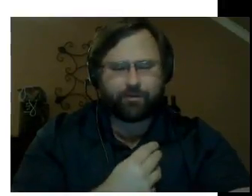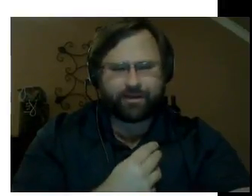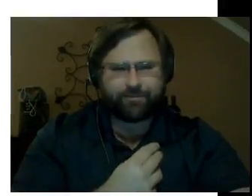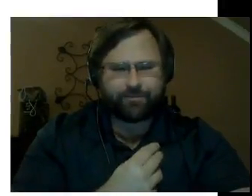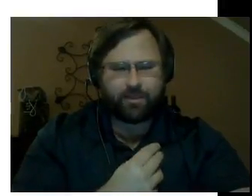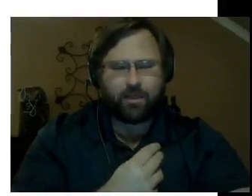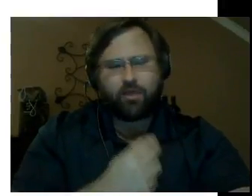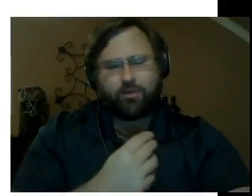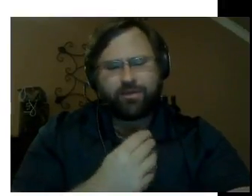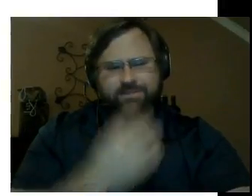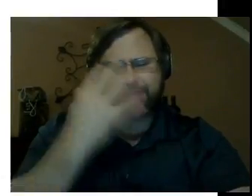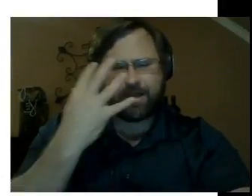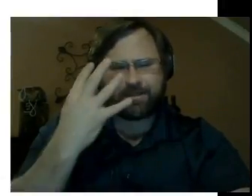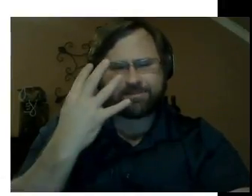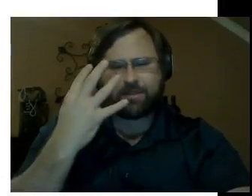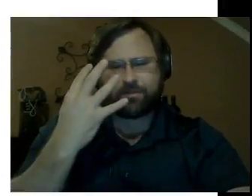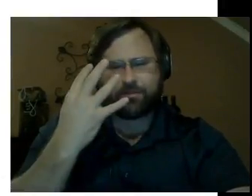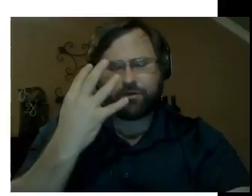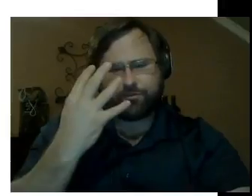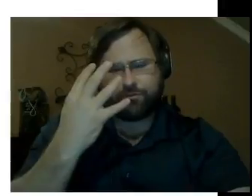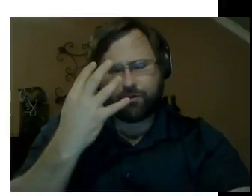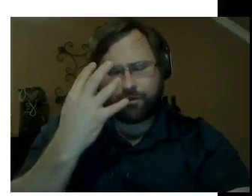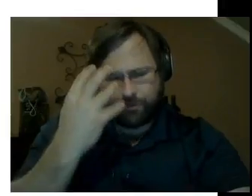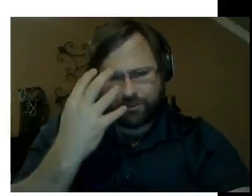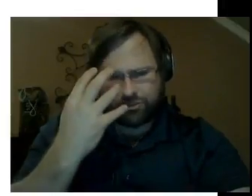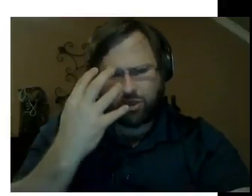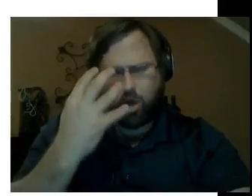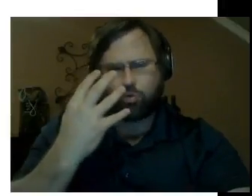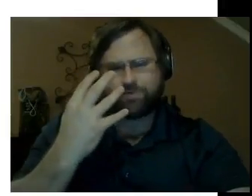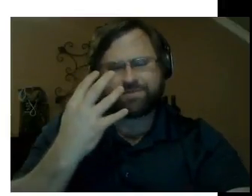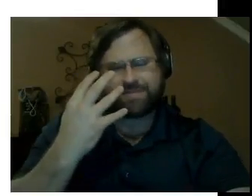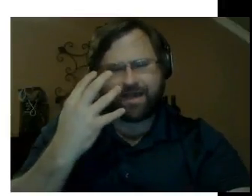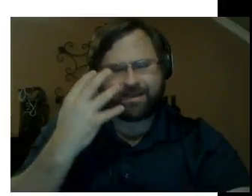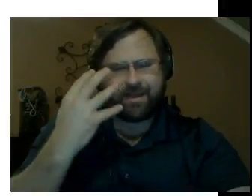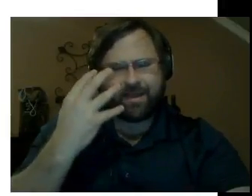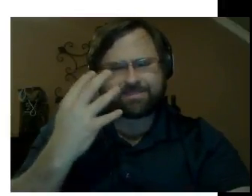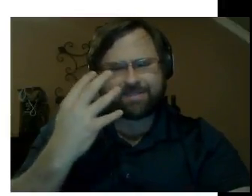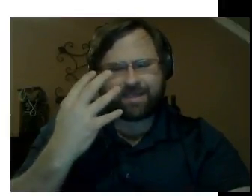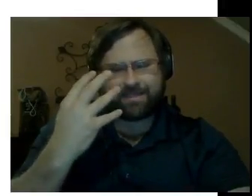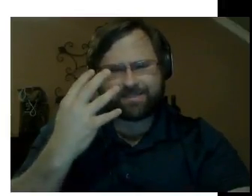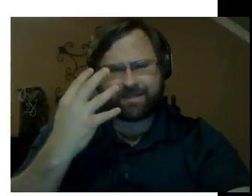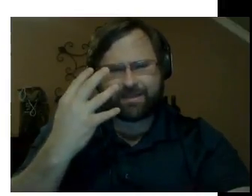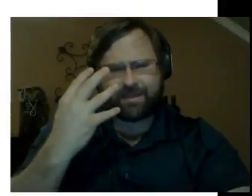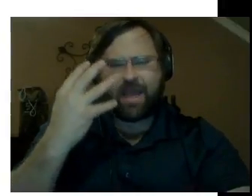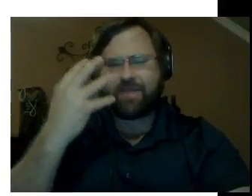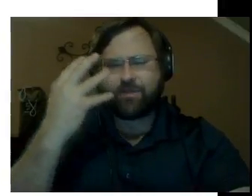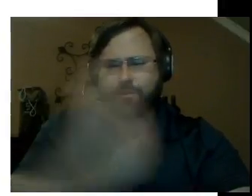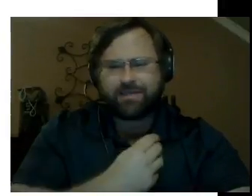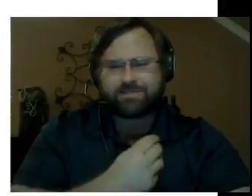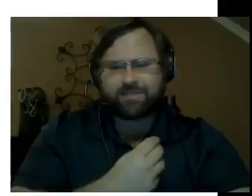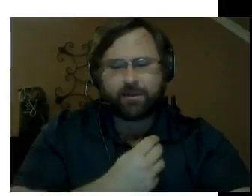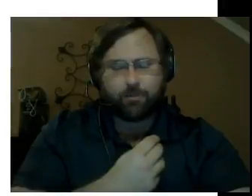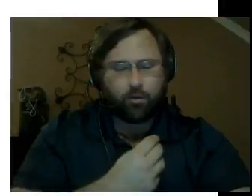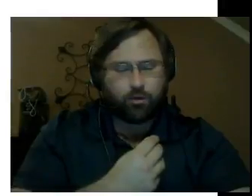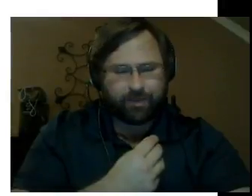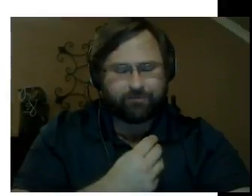very pretty. The way this is done is the initial hold of the sign is slightly extended and then